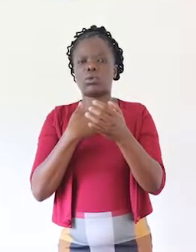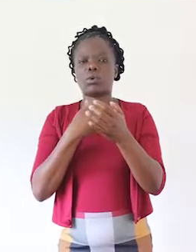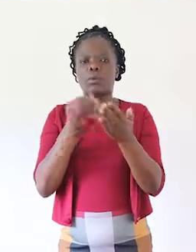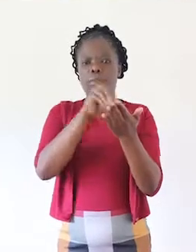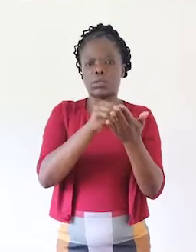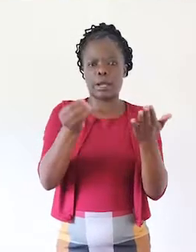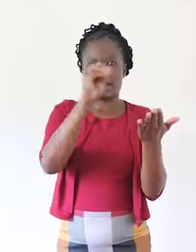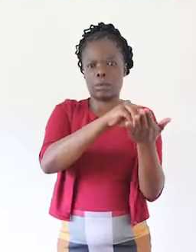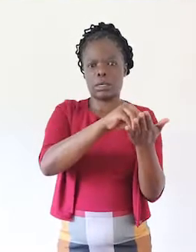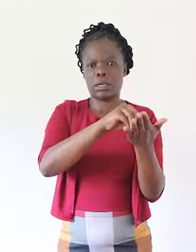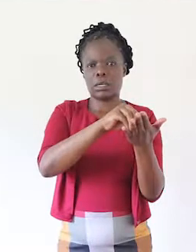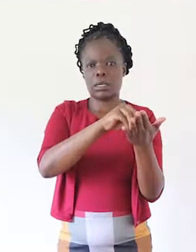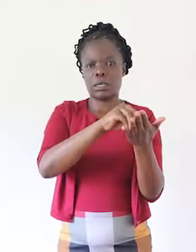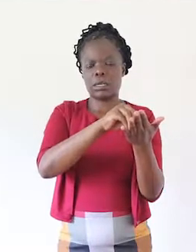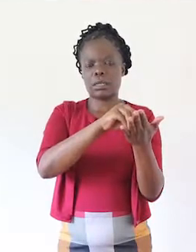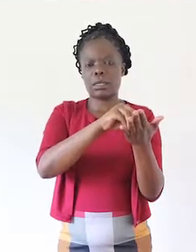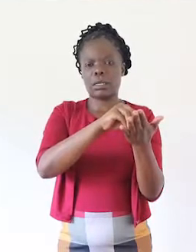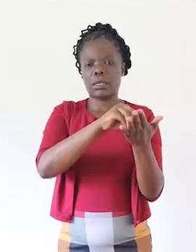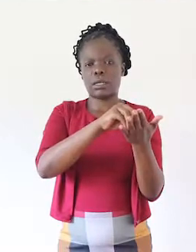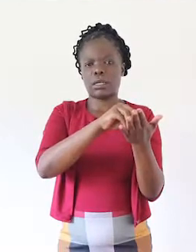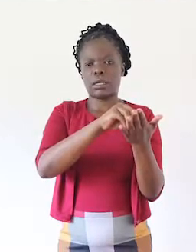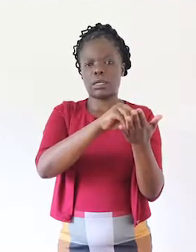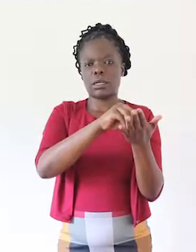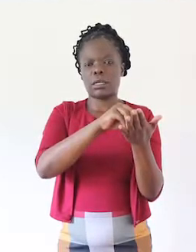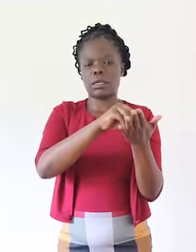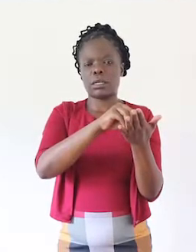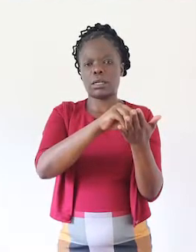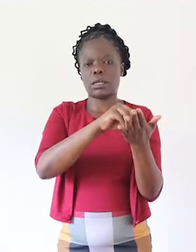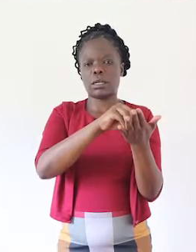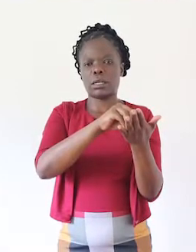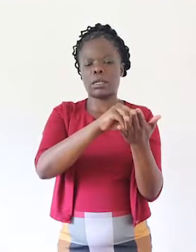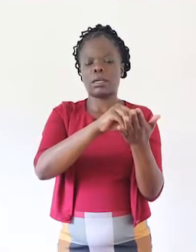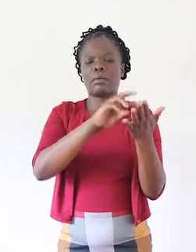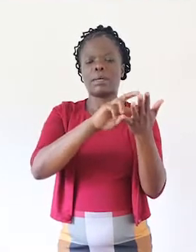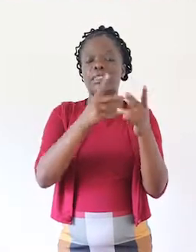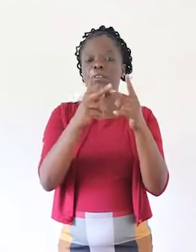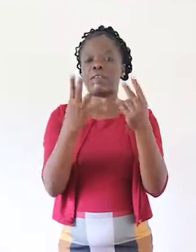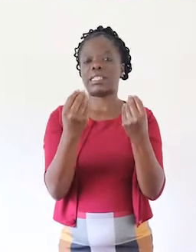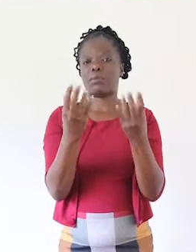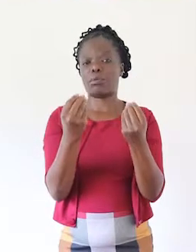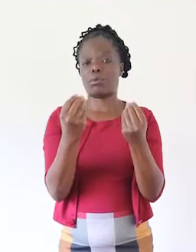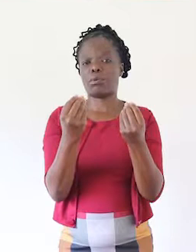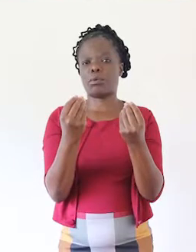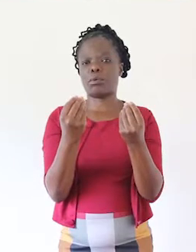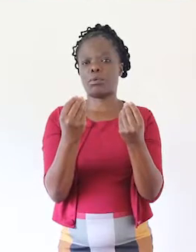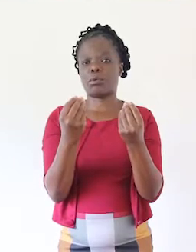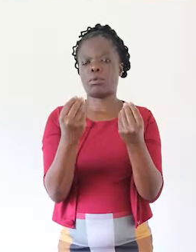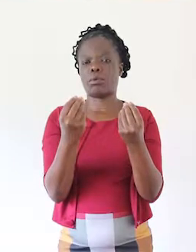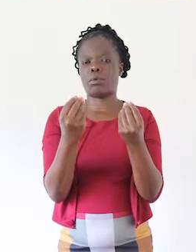shuttle. We want to load the shuttle. Loading the shuttle is simple.